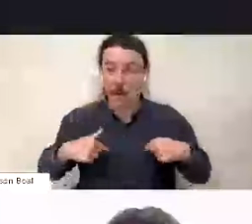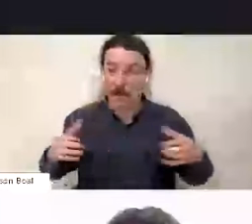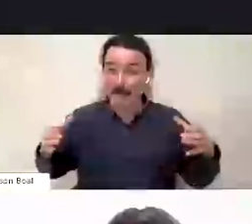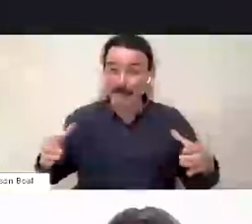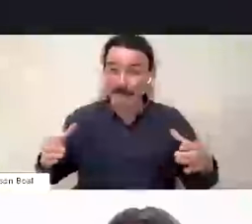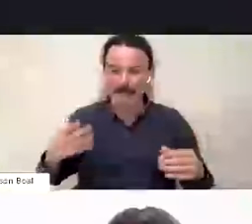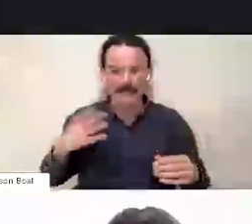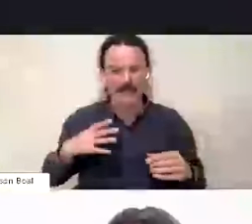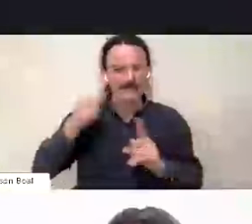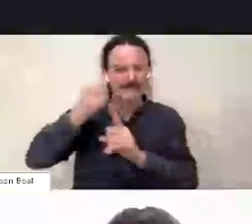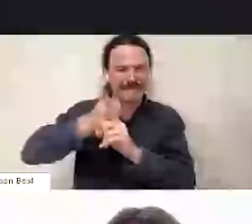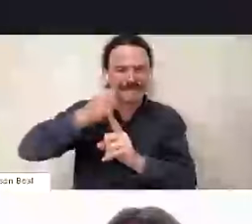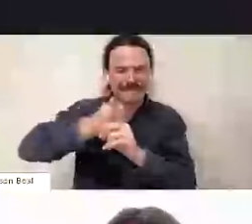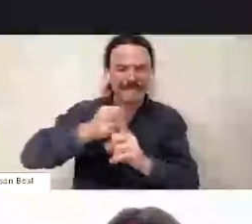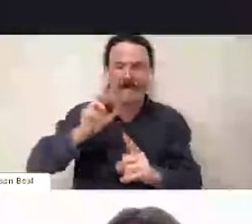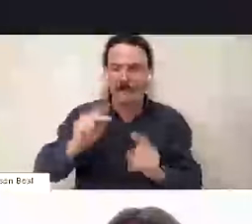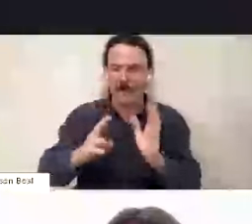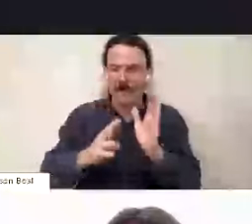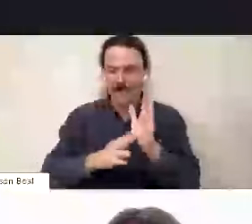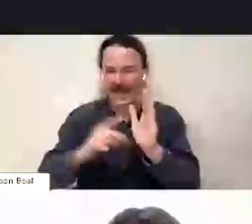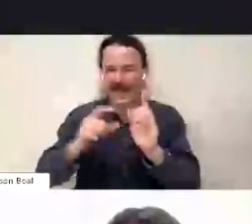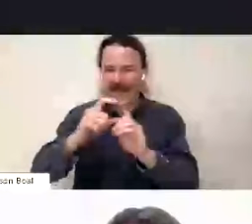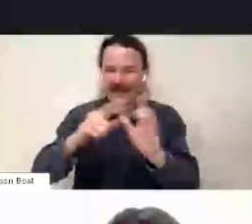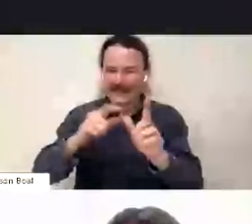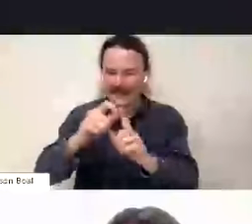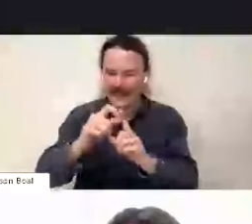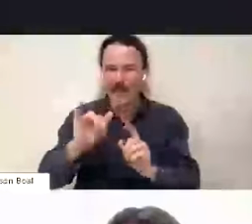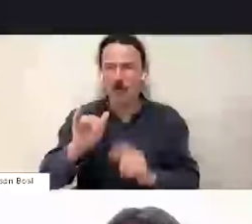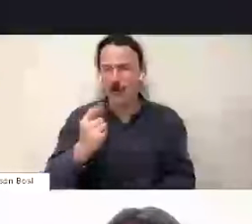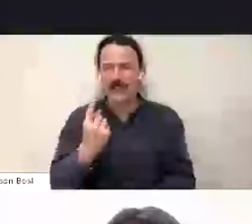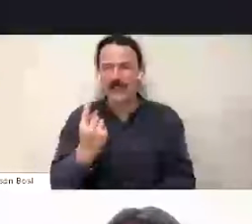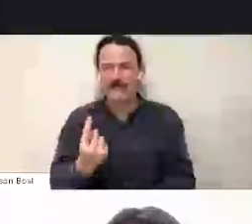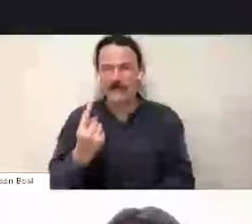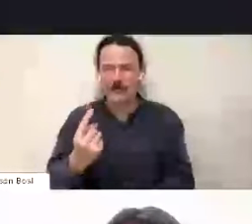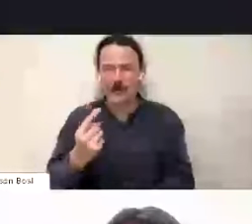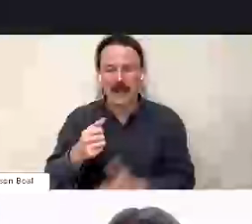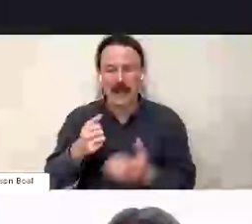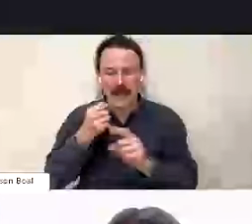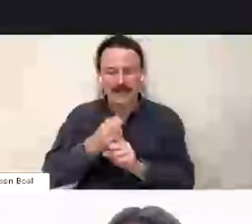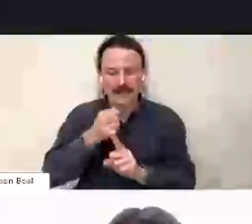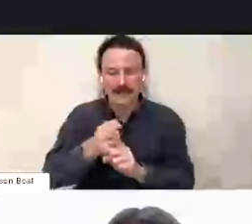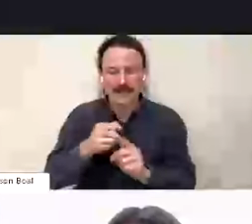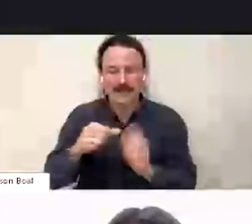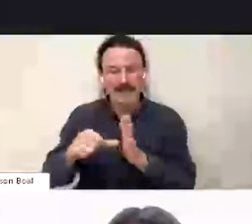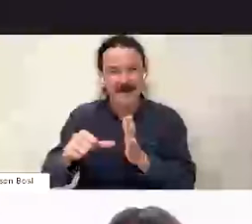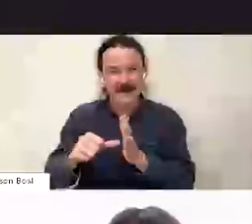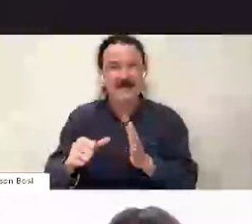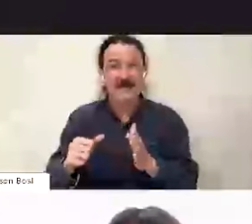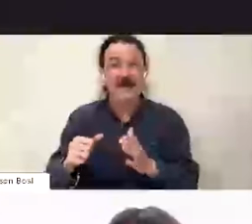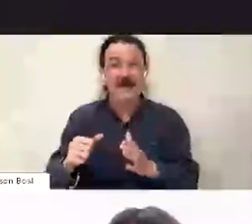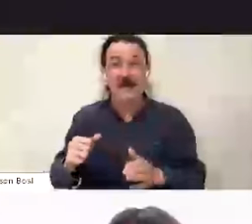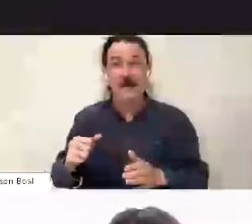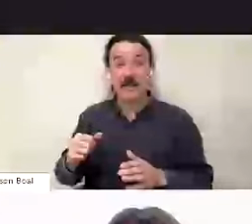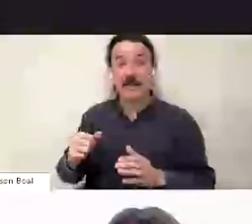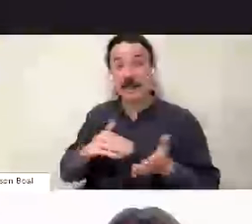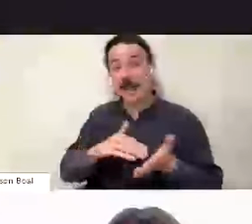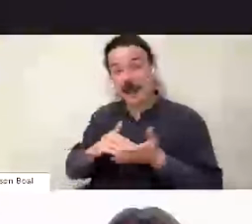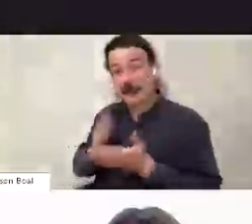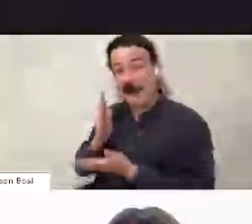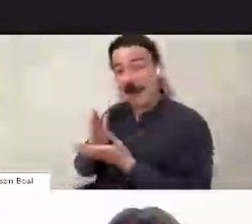NDAP or individual advocacy funding to recognise that concerted outreach approach is the best way to go. Mm, That's not